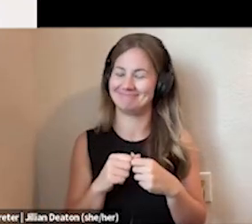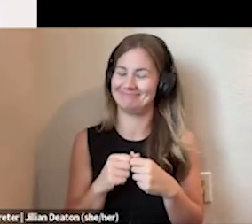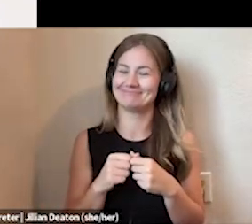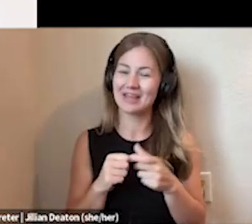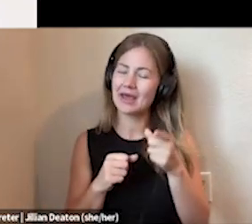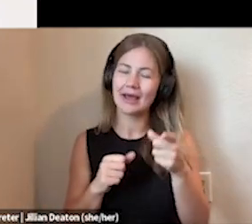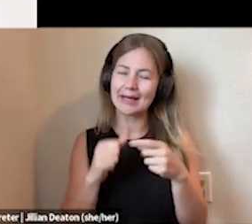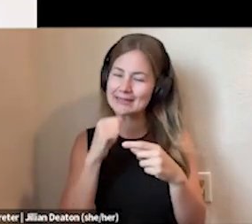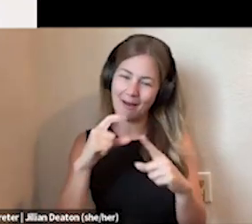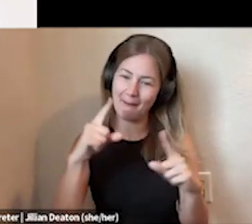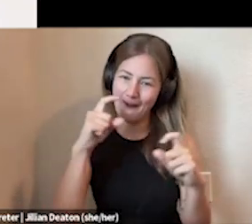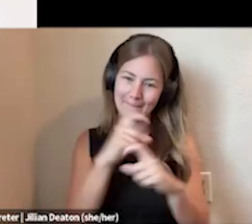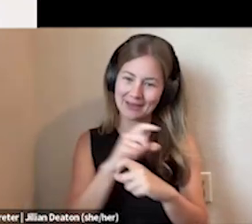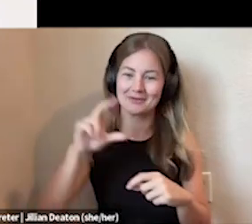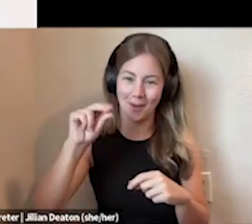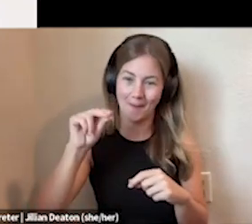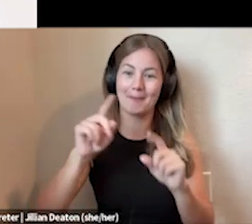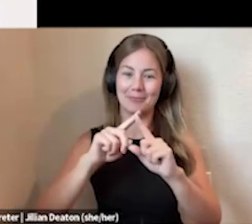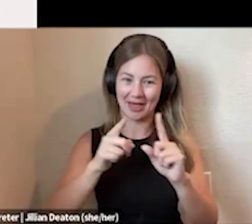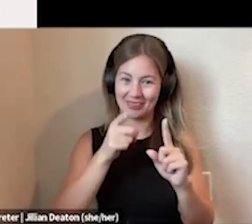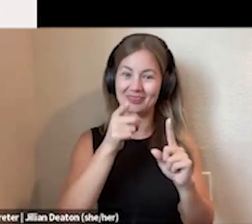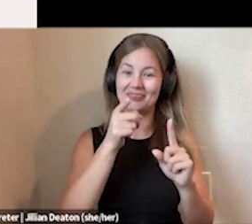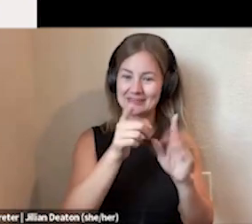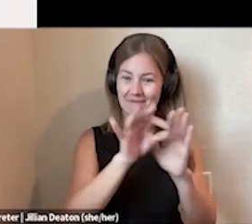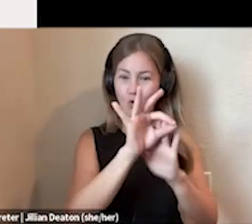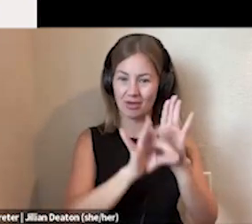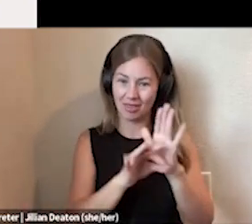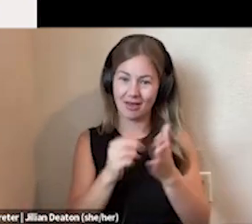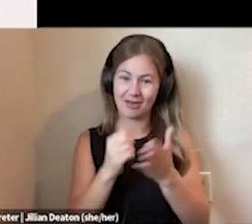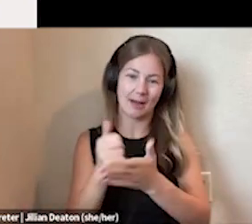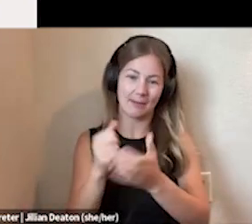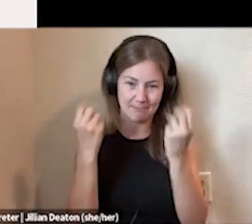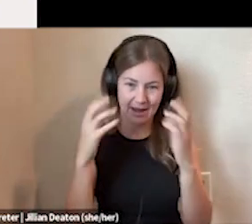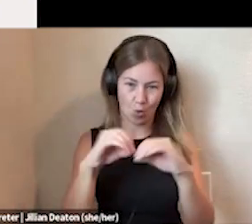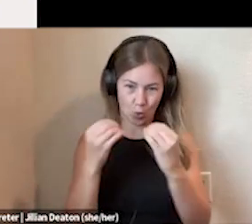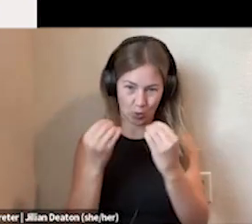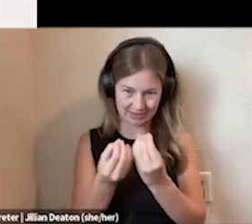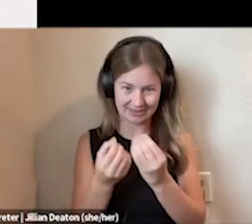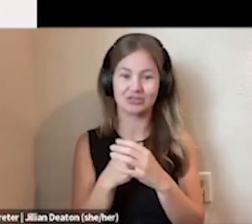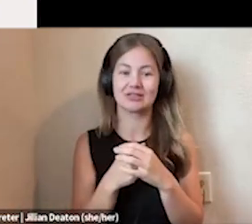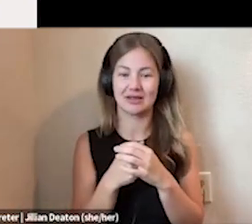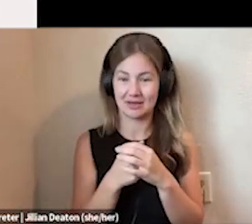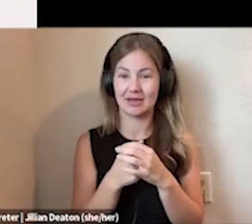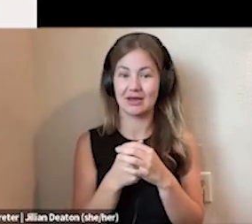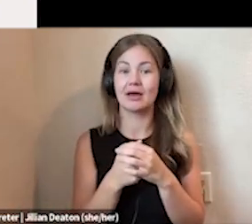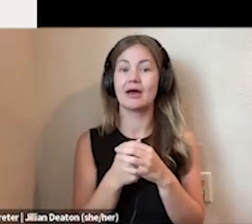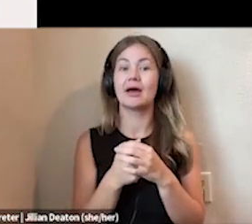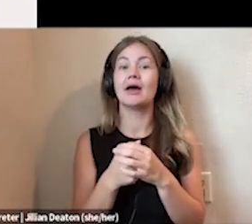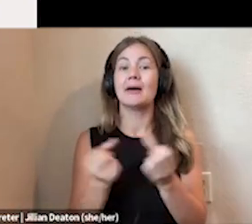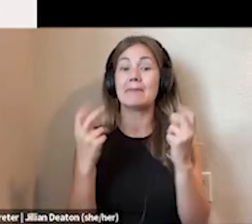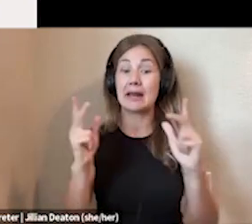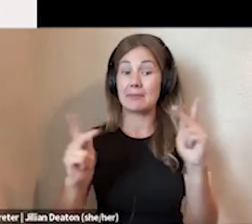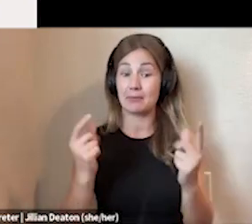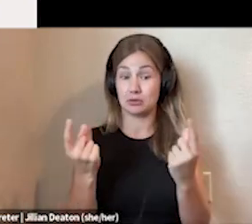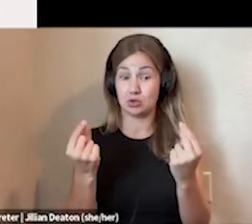that has worked for a number of organizations that I have worked with. I think most people probably do a year-end appeal. I recommend,